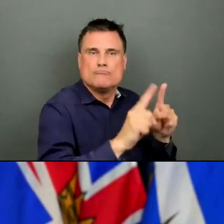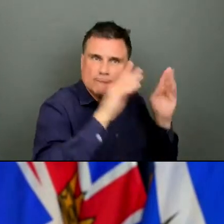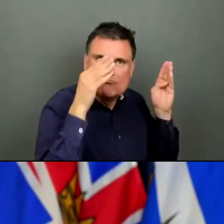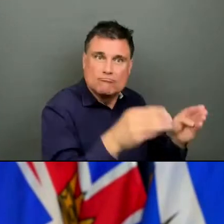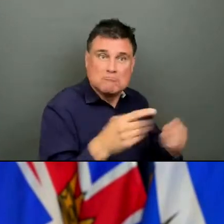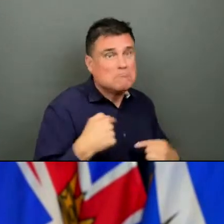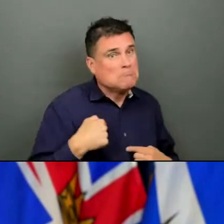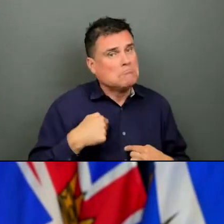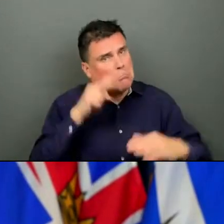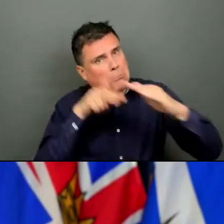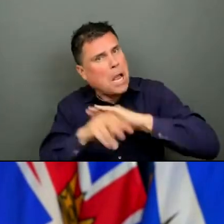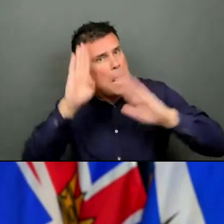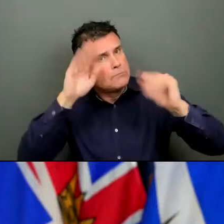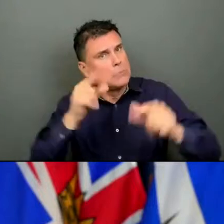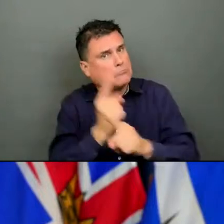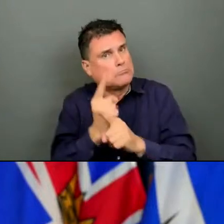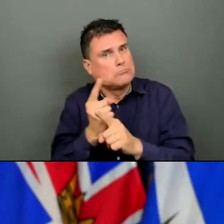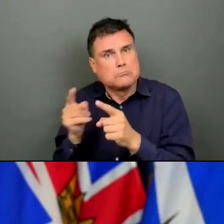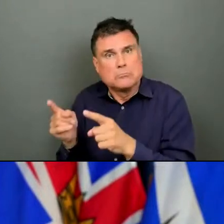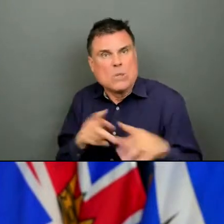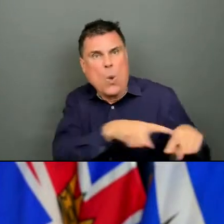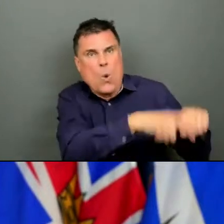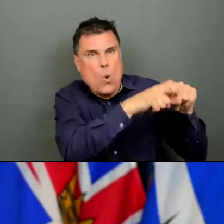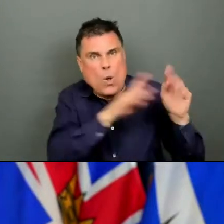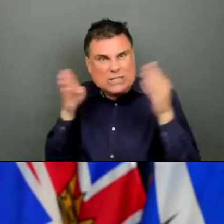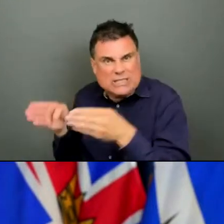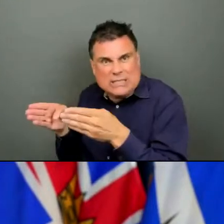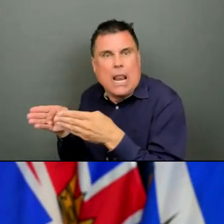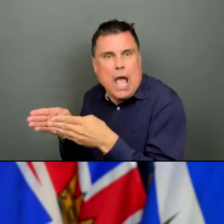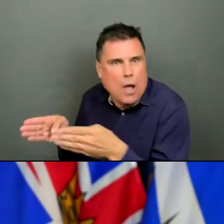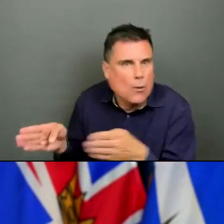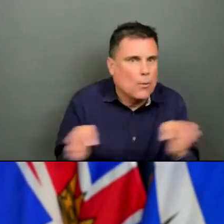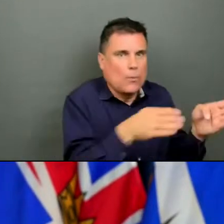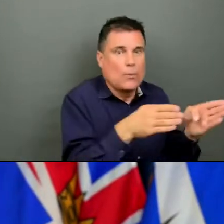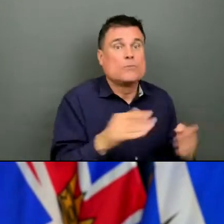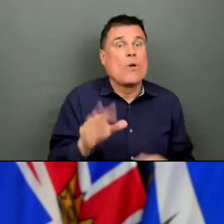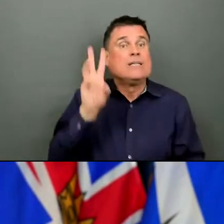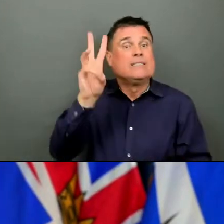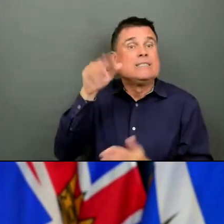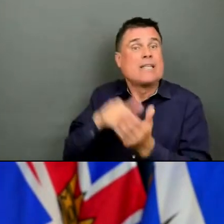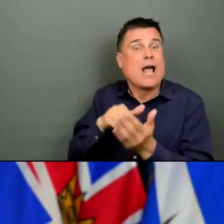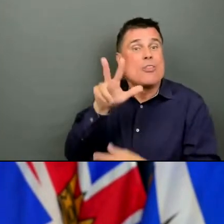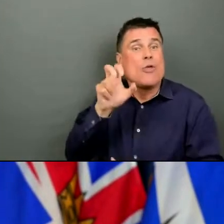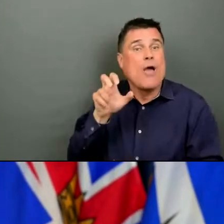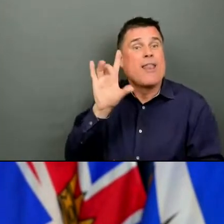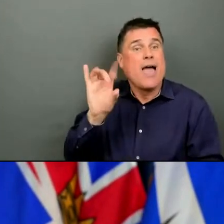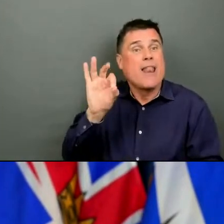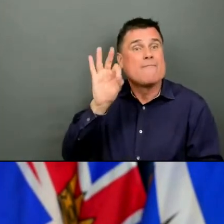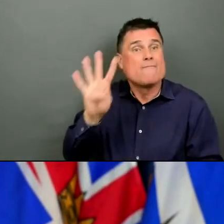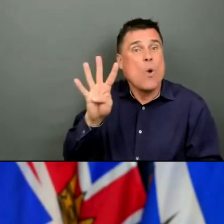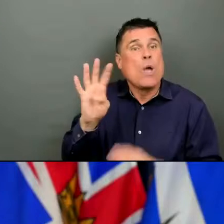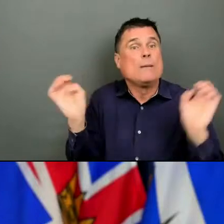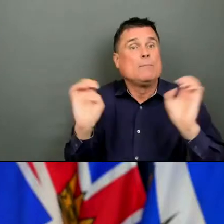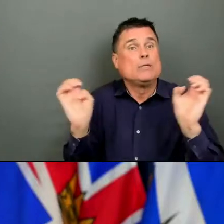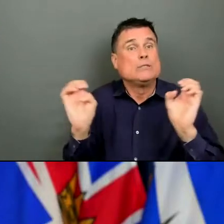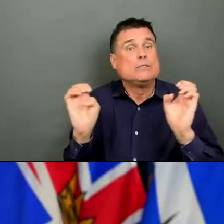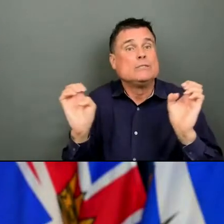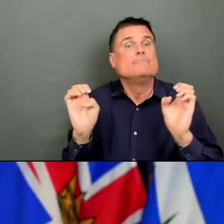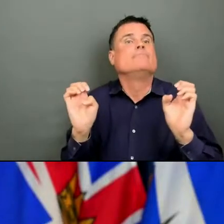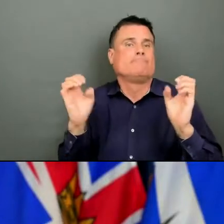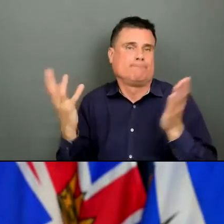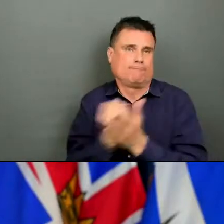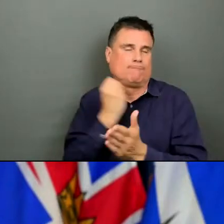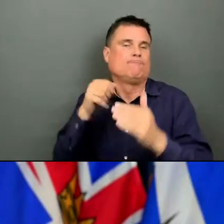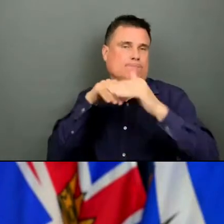For example, in emergency rooms yesterday, there were 6,394 emergency room visits, which is only slightly below